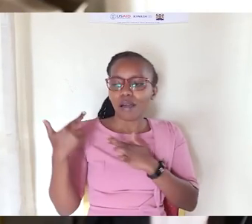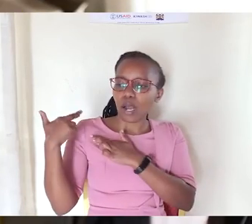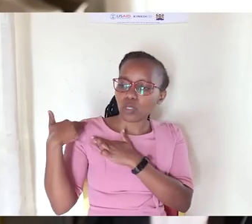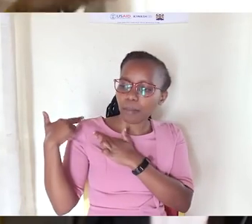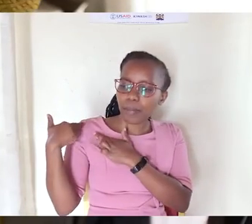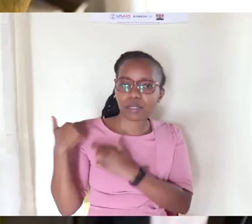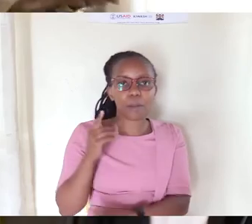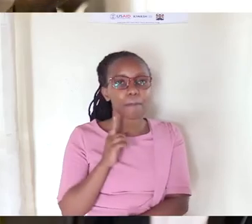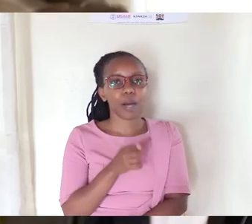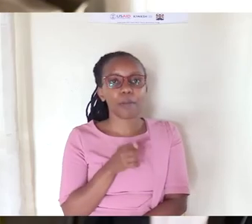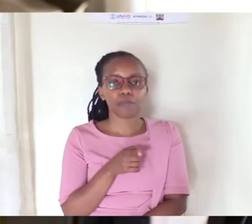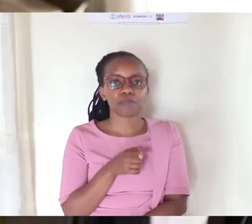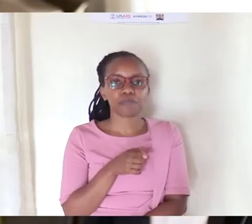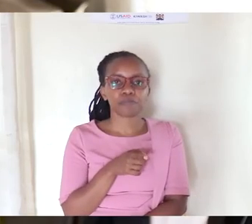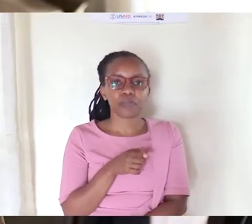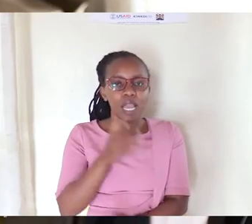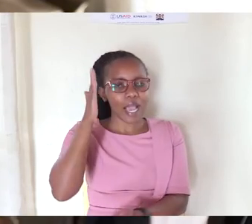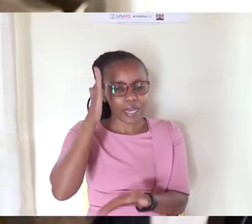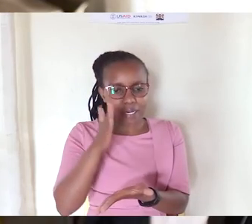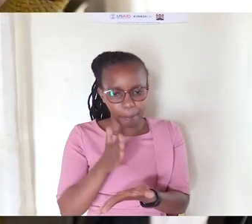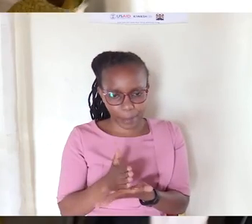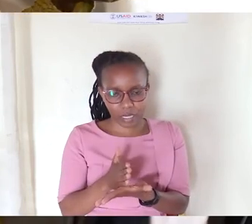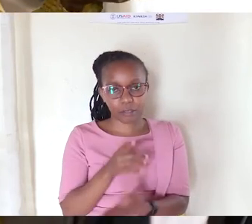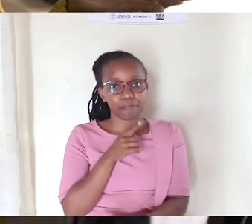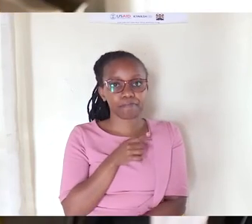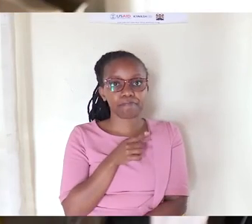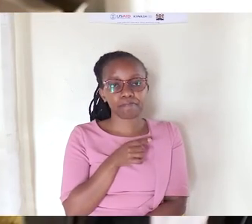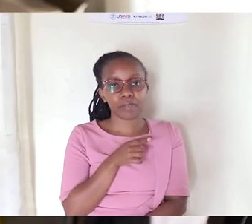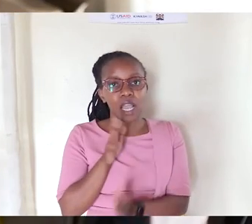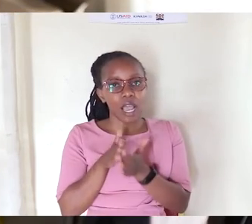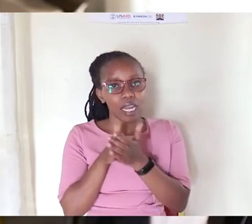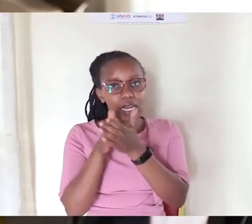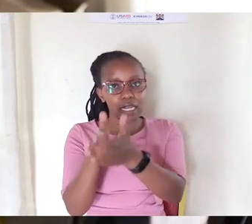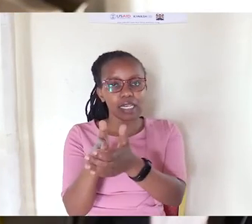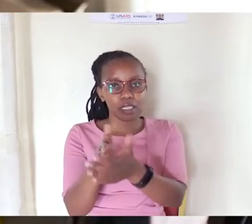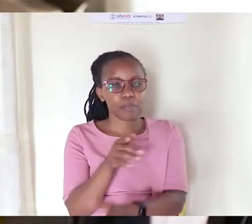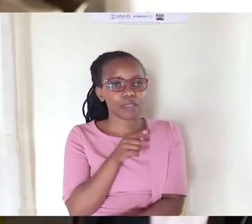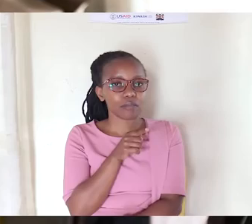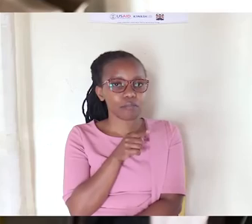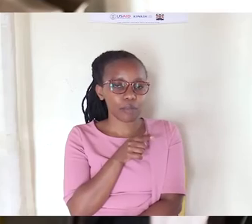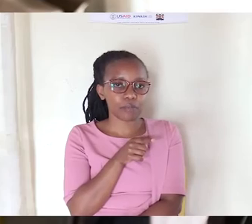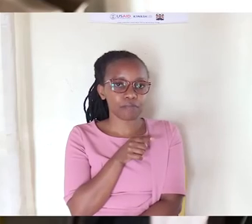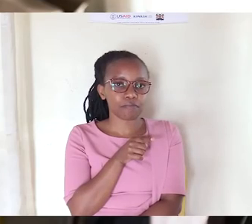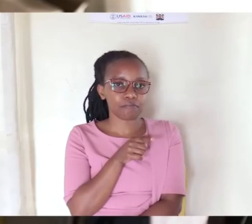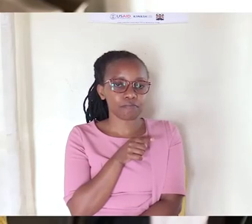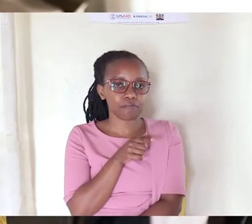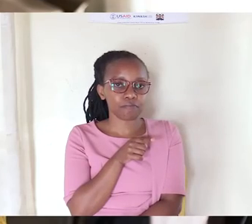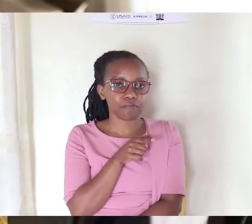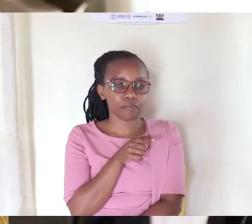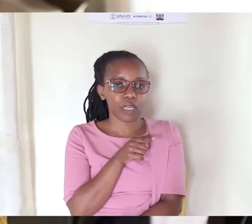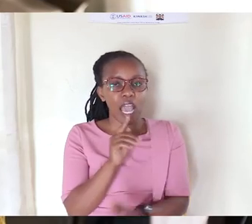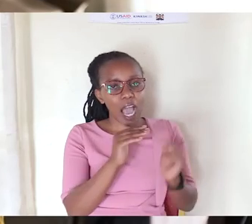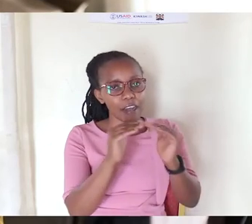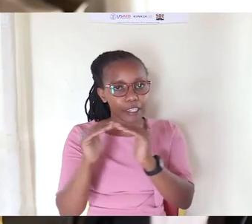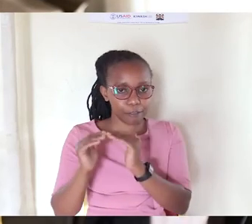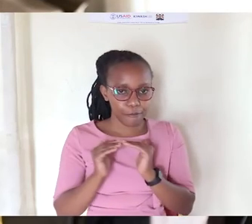is. That's what credibility is. That's what leadership is that we're talking about. And finally, that's what fairness